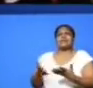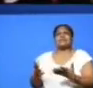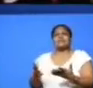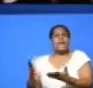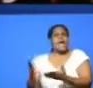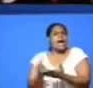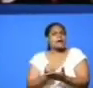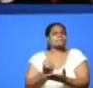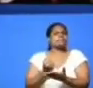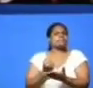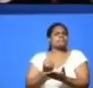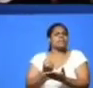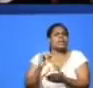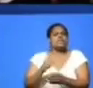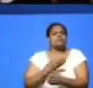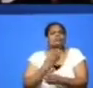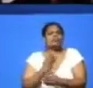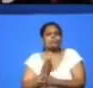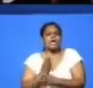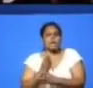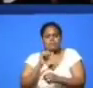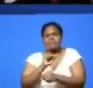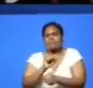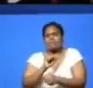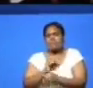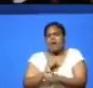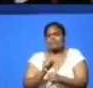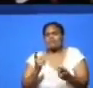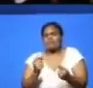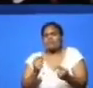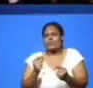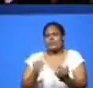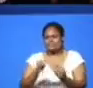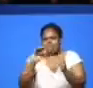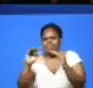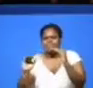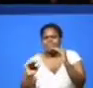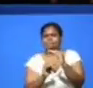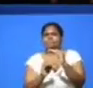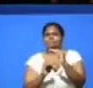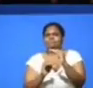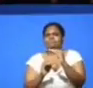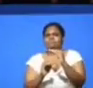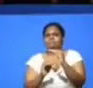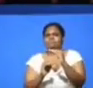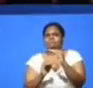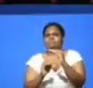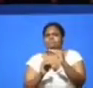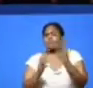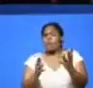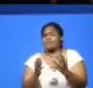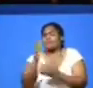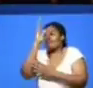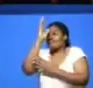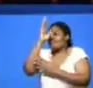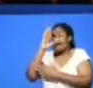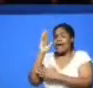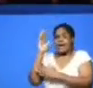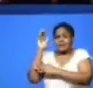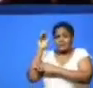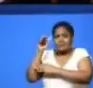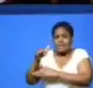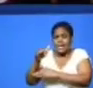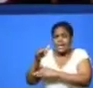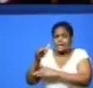be a pastor preaching something less than what you know to be right. Well, God asked me to tell